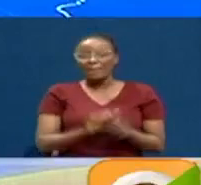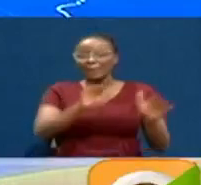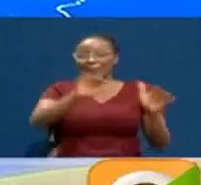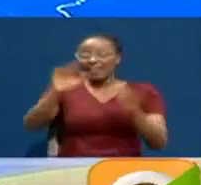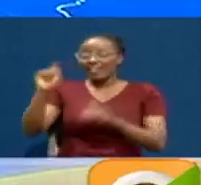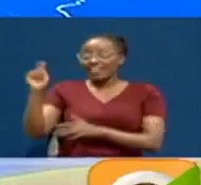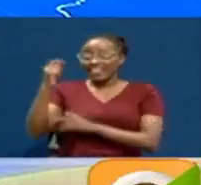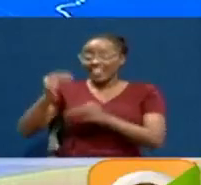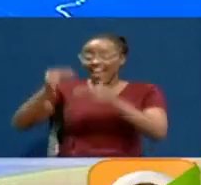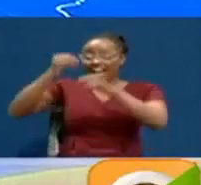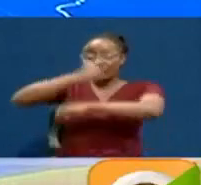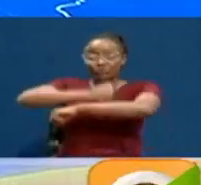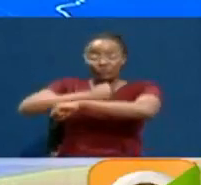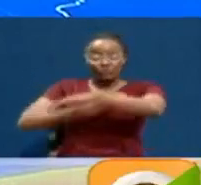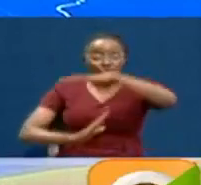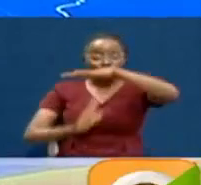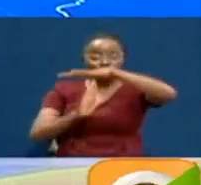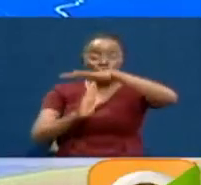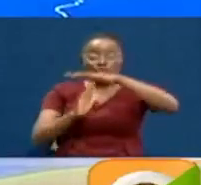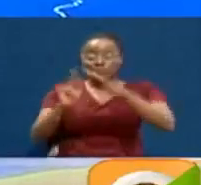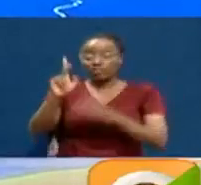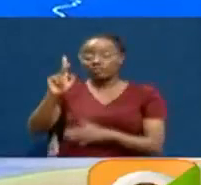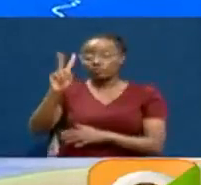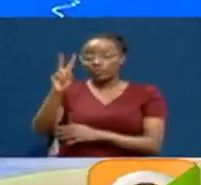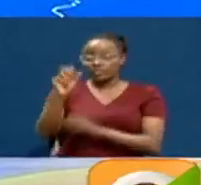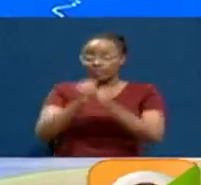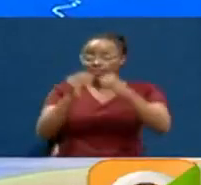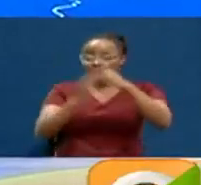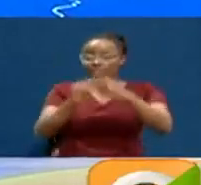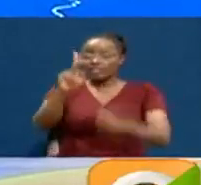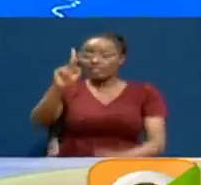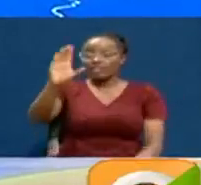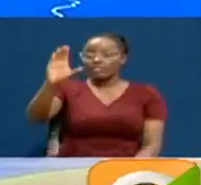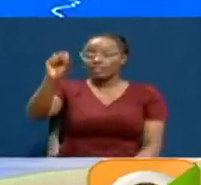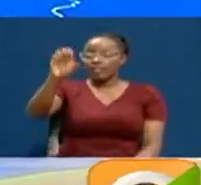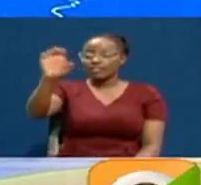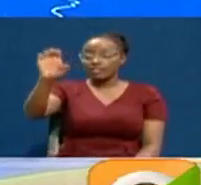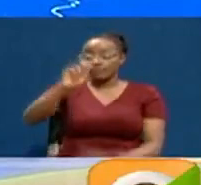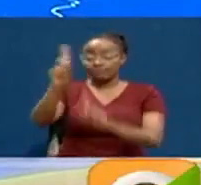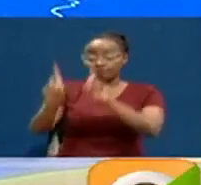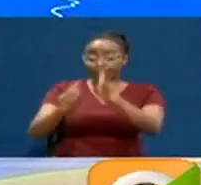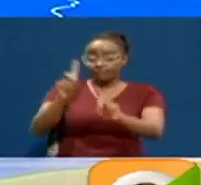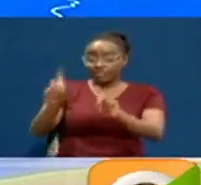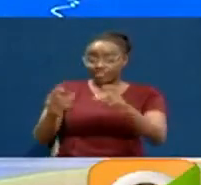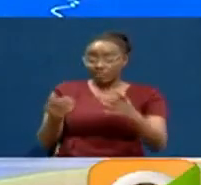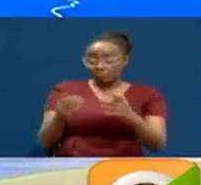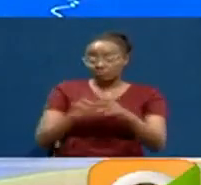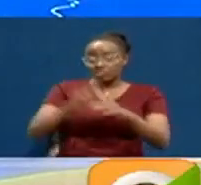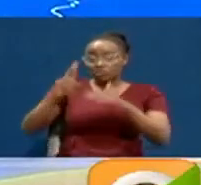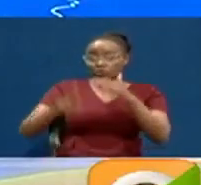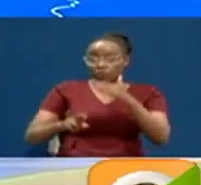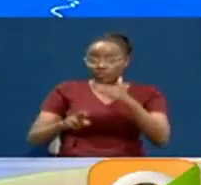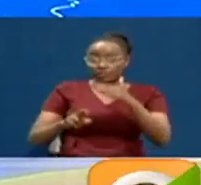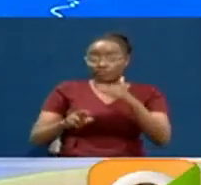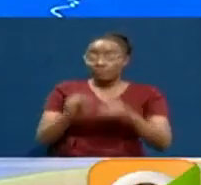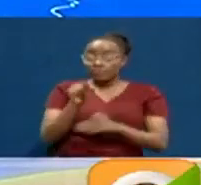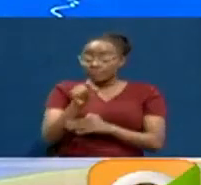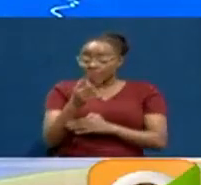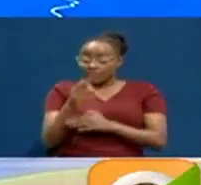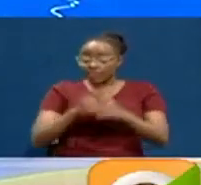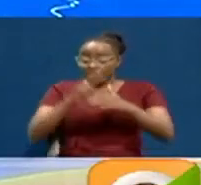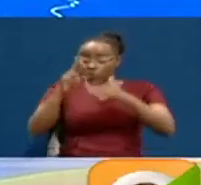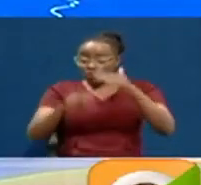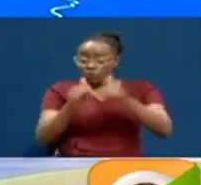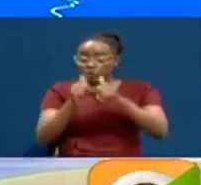Kenya High School has emerged top in the 2019 Kenya Certificate of Secondary Education KCSE examination results. In the